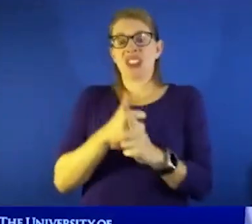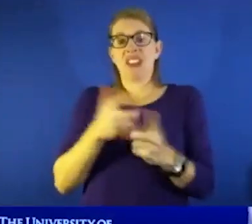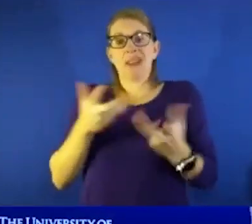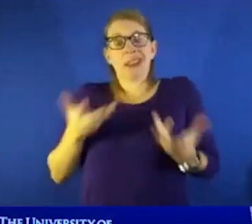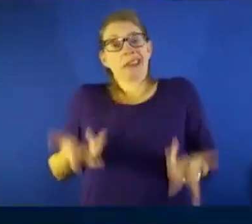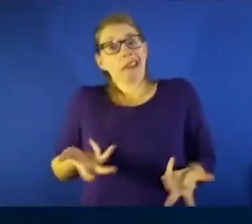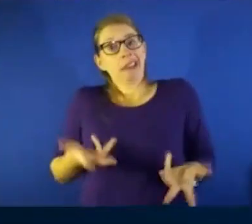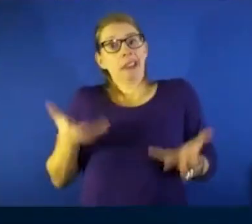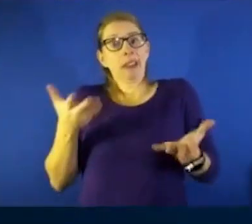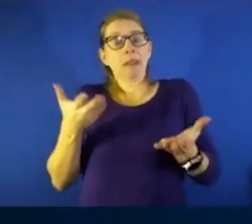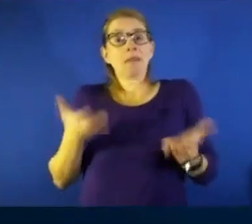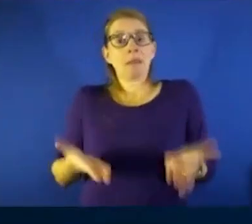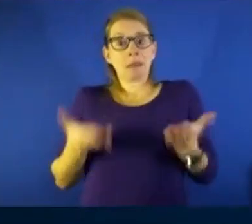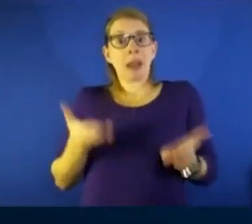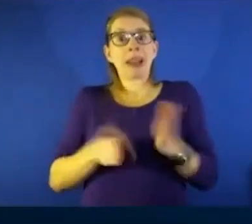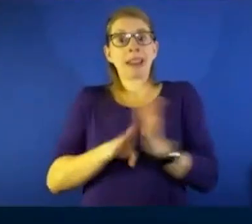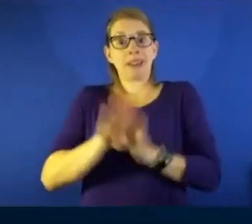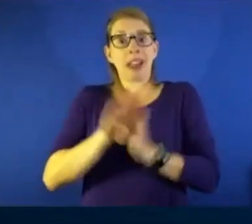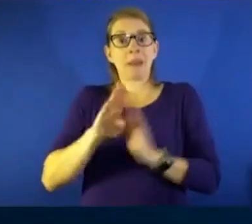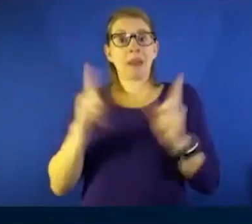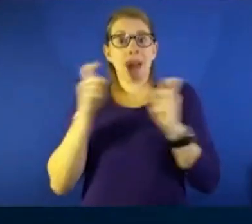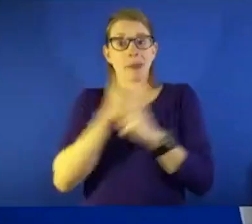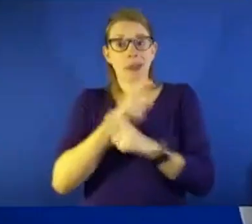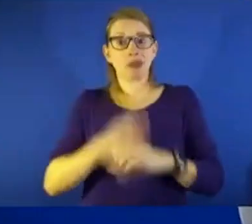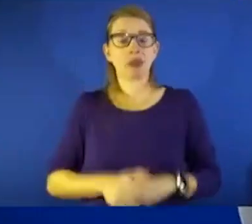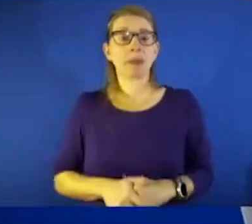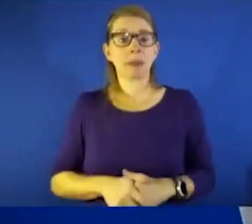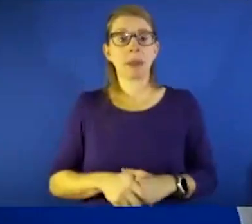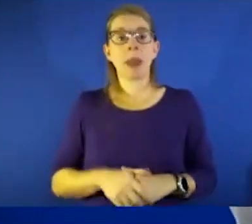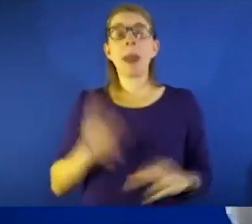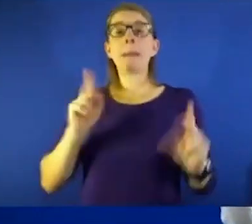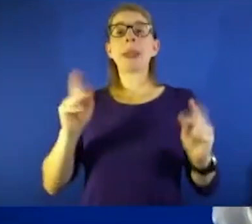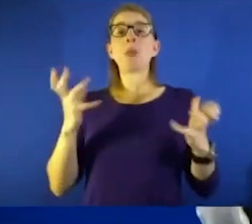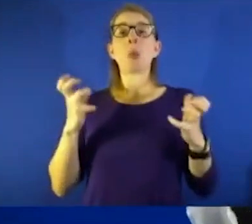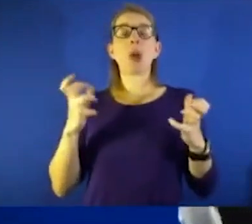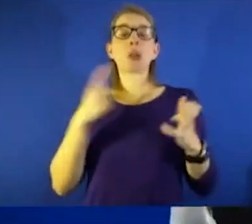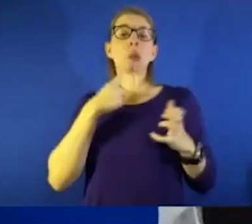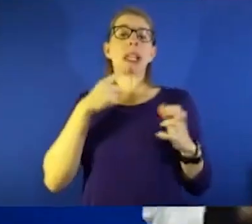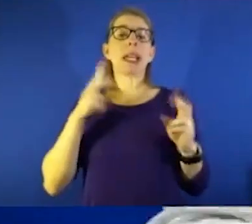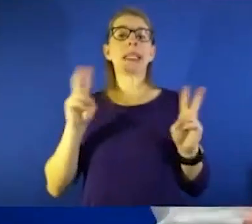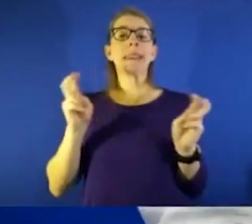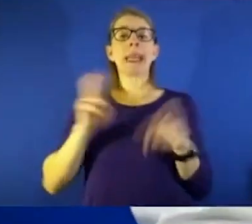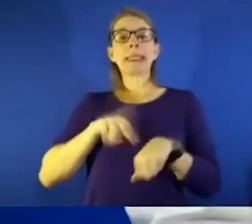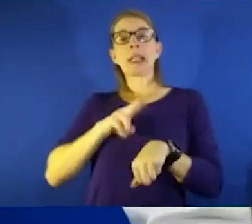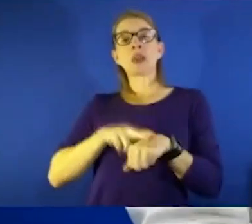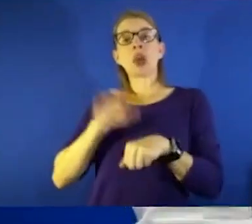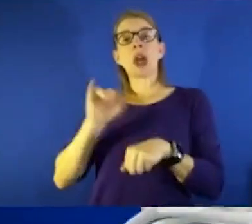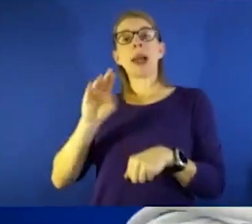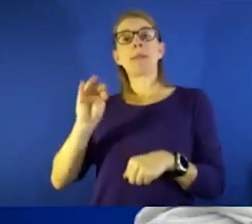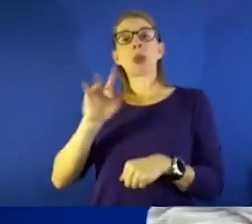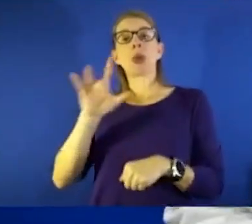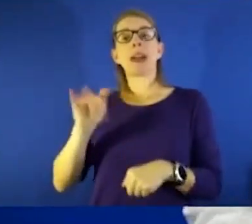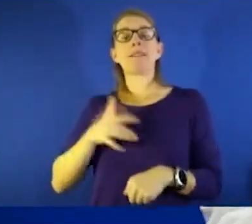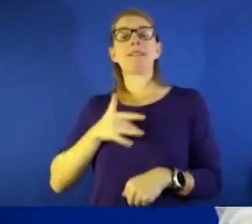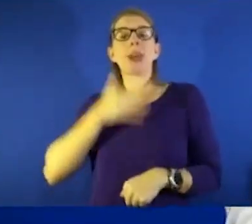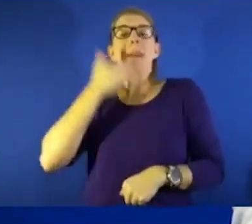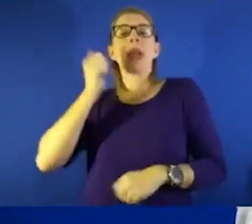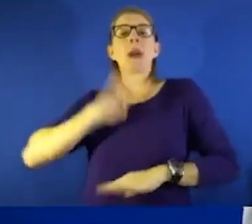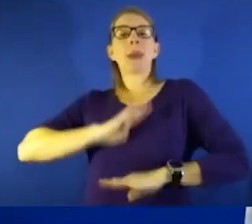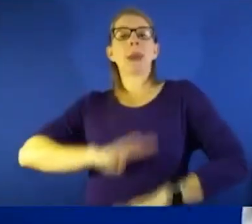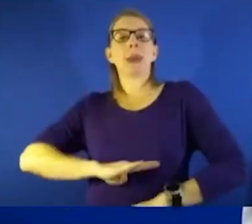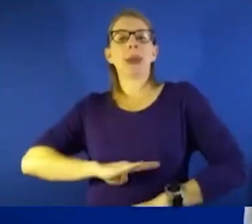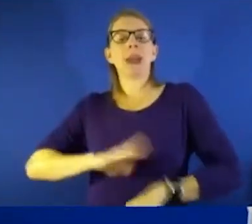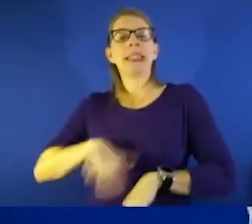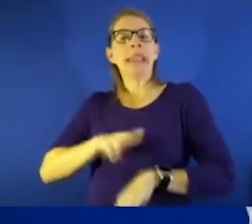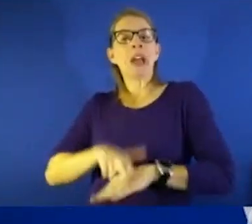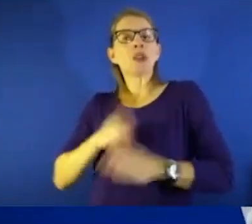just saying, and we, people want to say natural immunity to make it feel better, because that's the natural thing. And